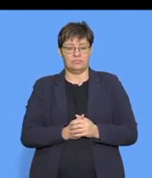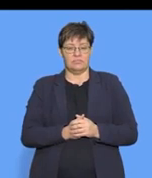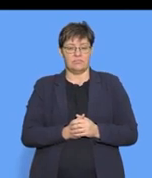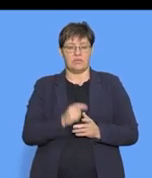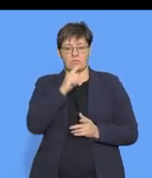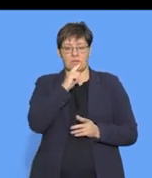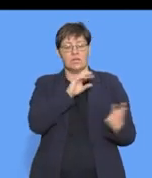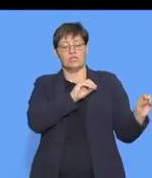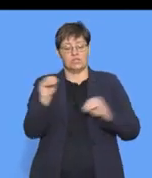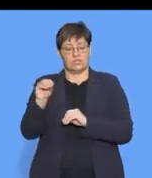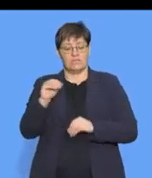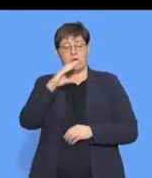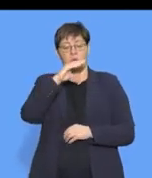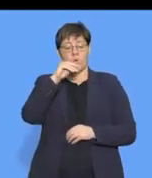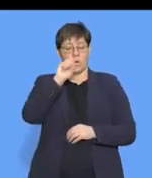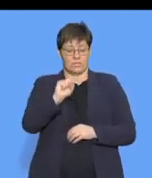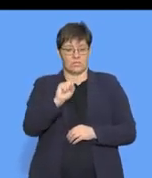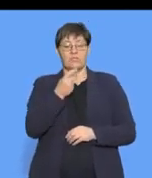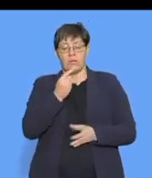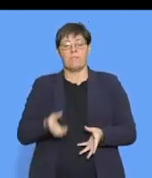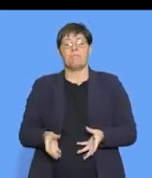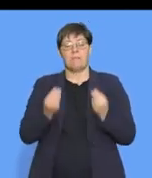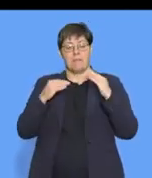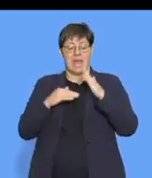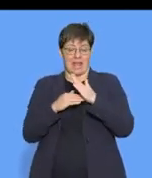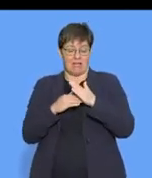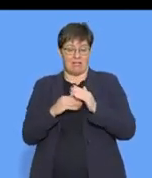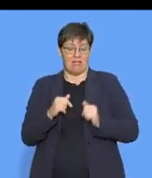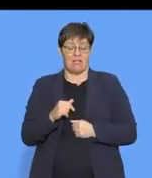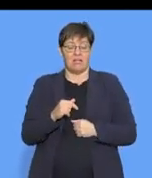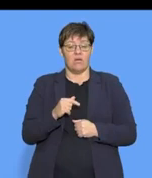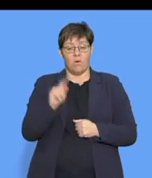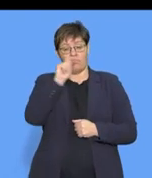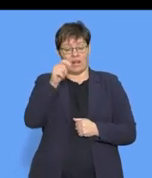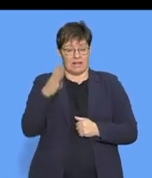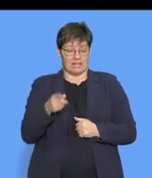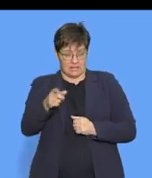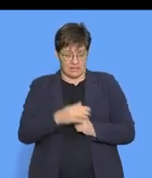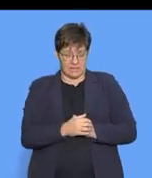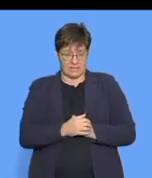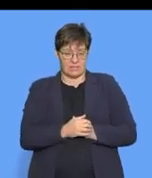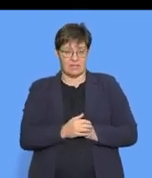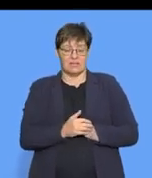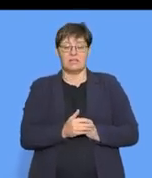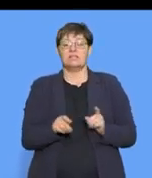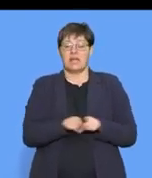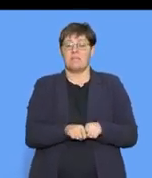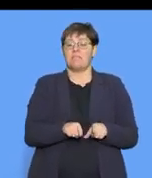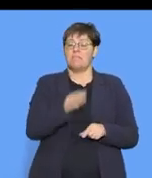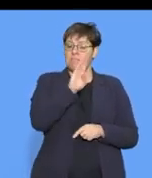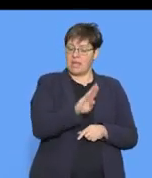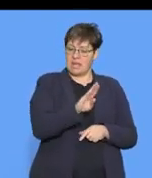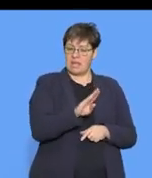use shift cos to find the actual angle on our calculator. And similarly, if you were looking for angle